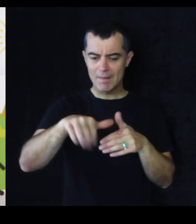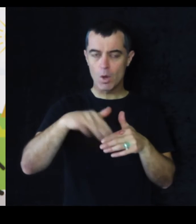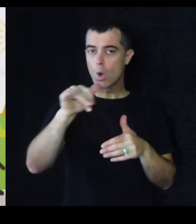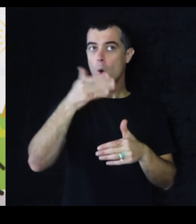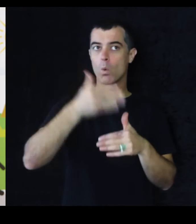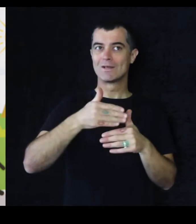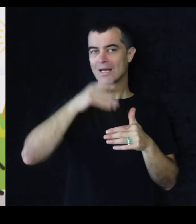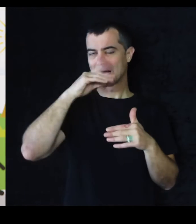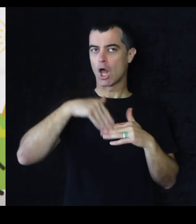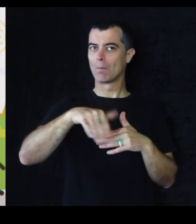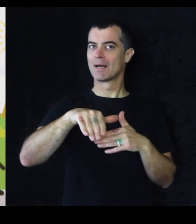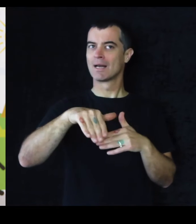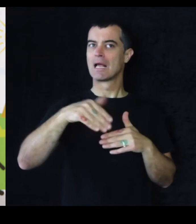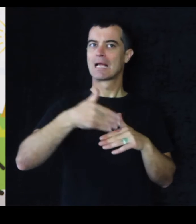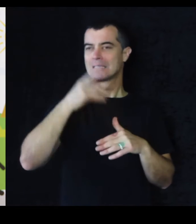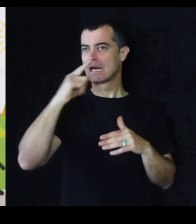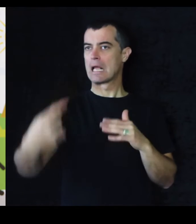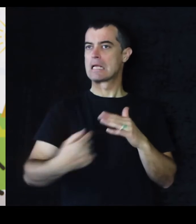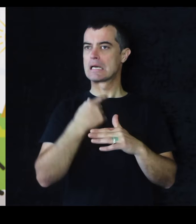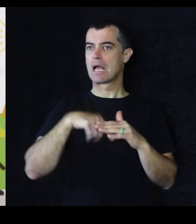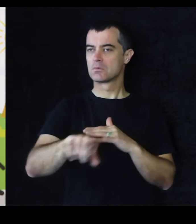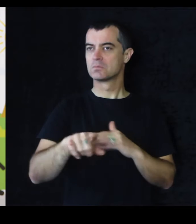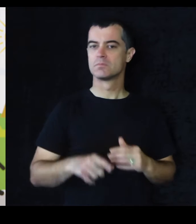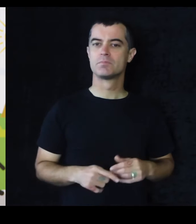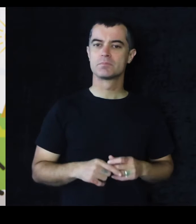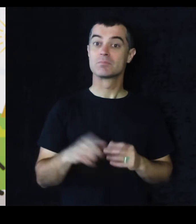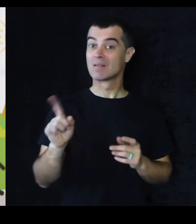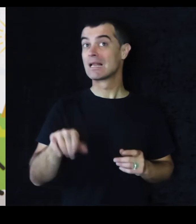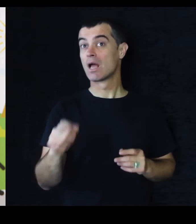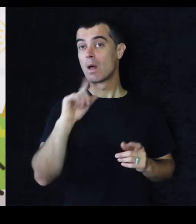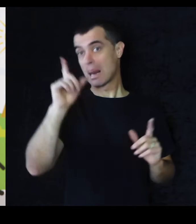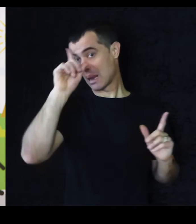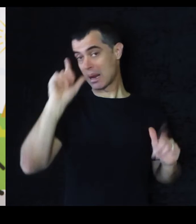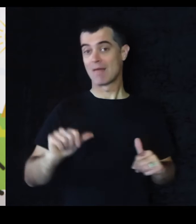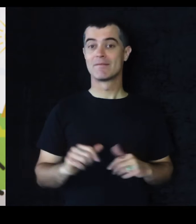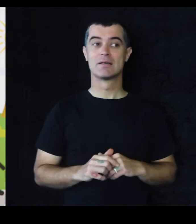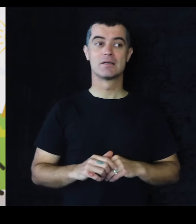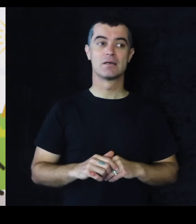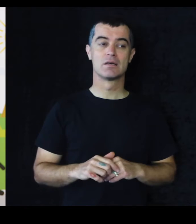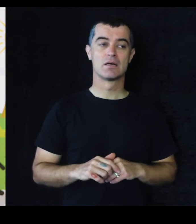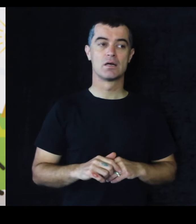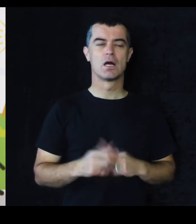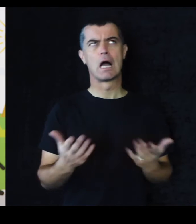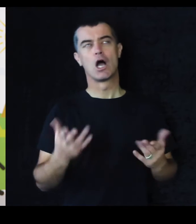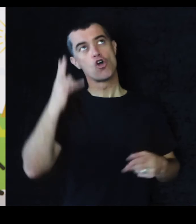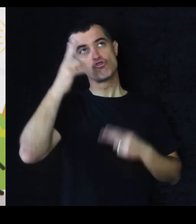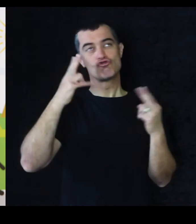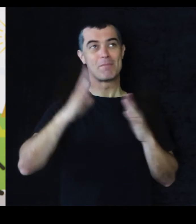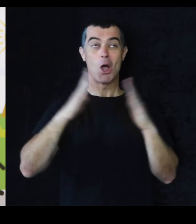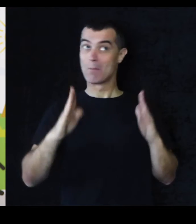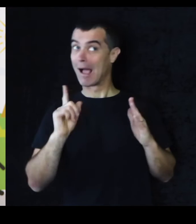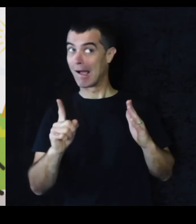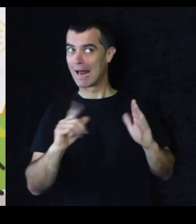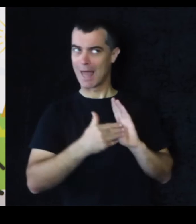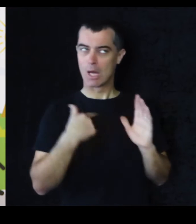that's permanently open so they can get in and out. And yeah, I would love to have, my dream home, actually, now